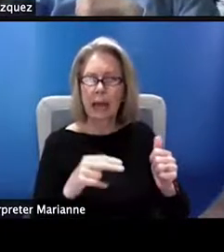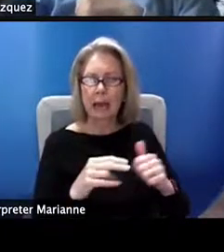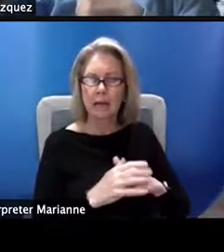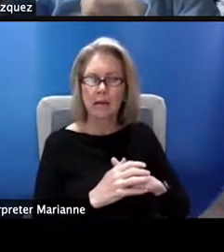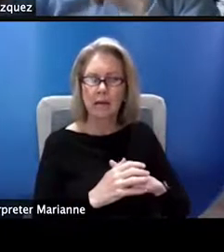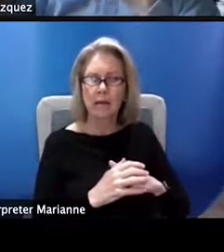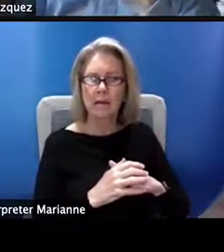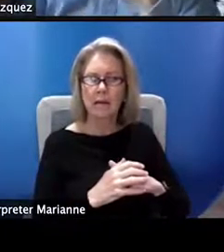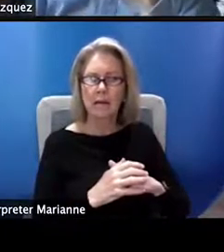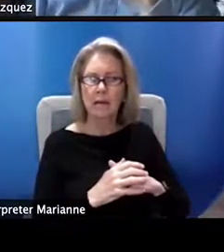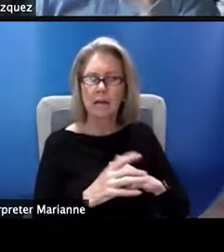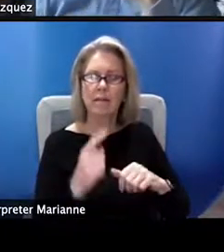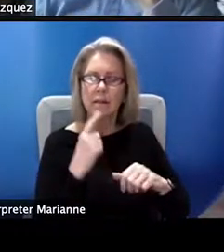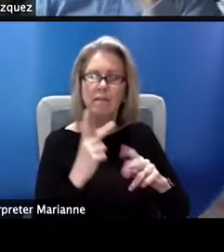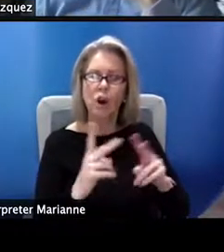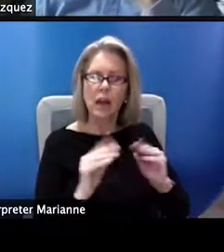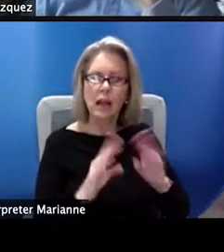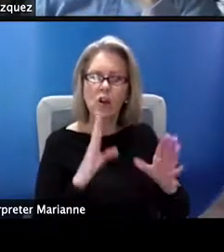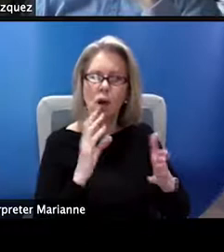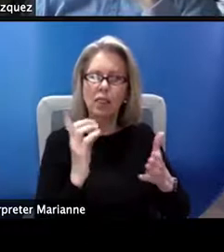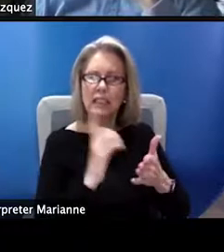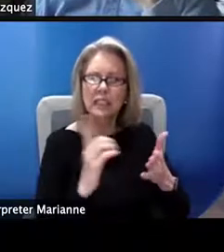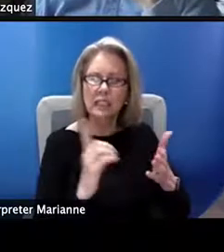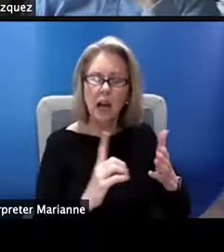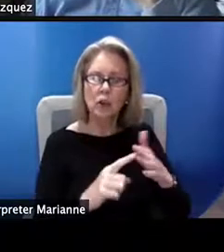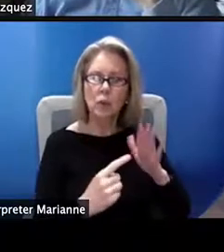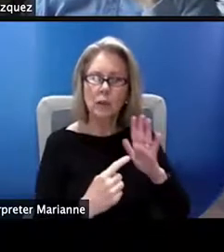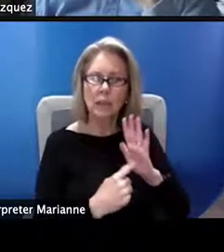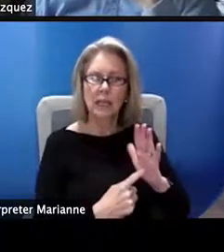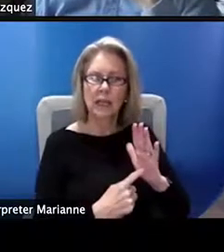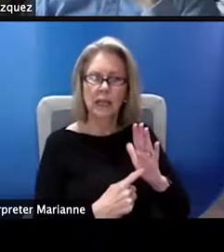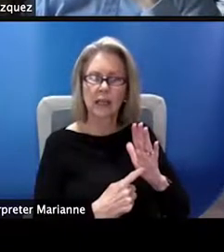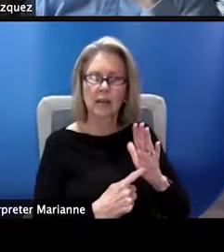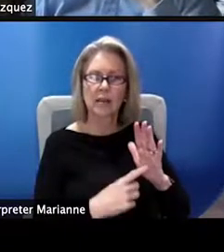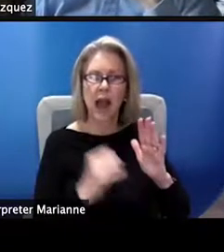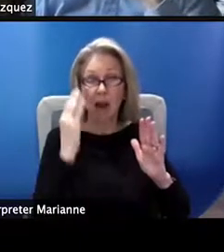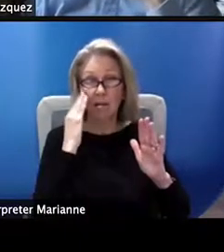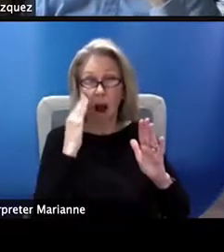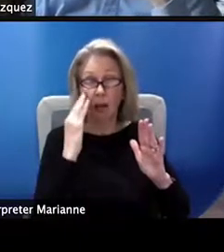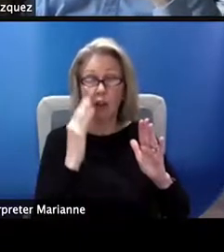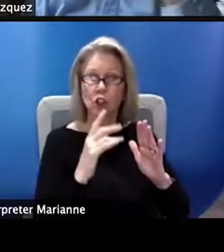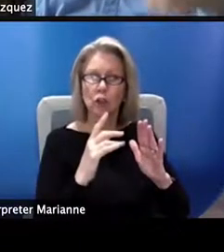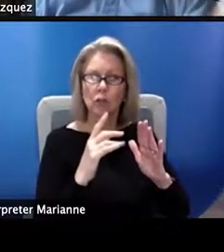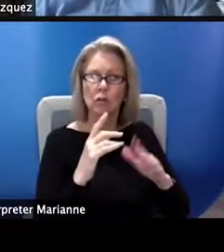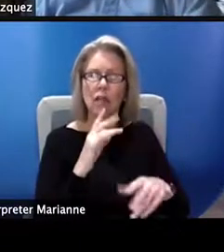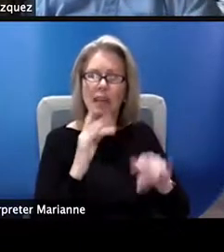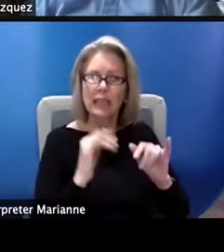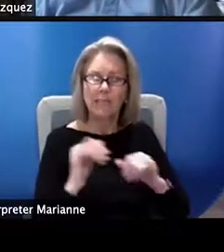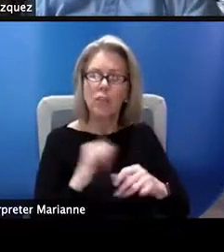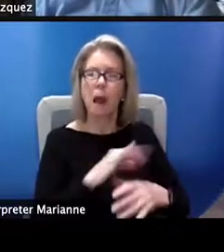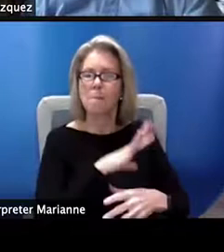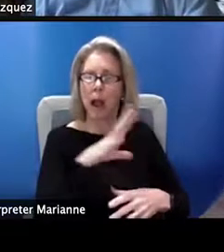you said very clearly that there was a desire to indicate and acknowledge the individuals that make up the